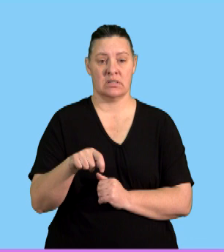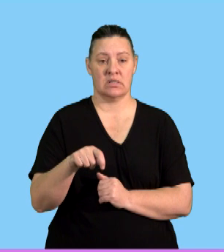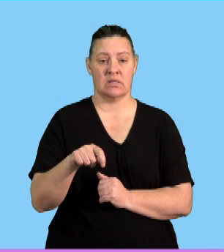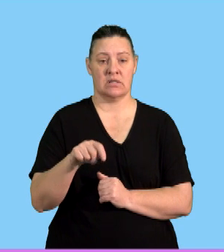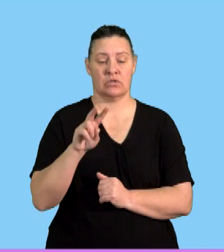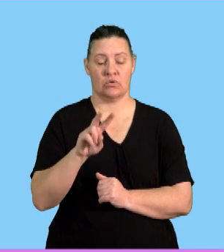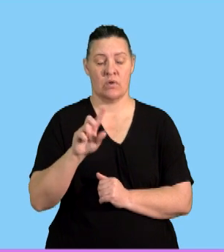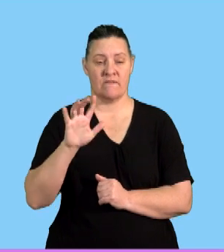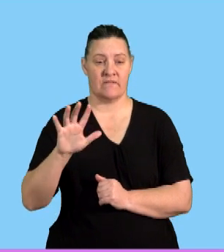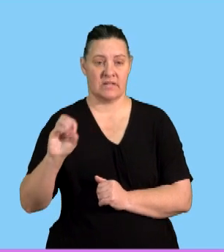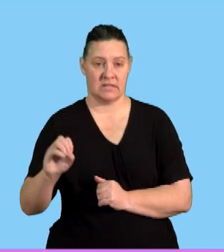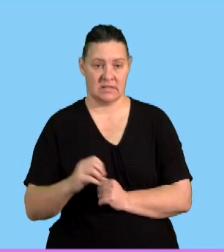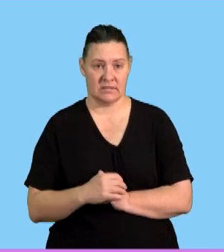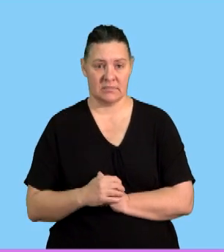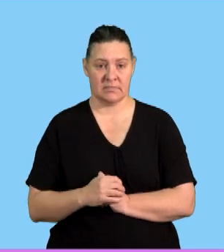32,250.